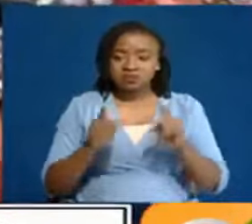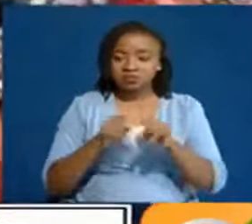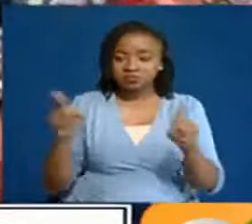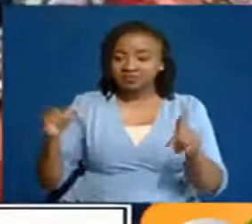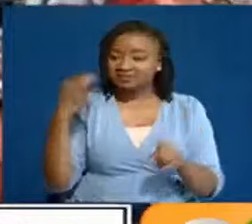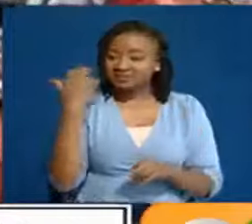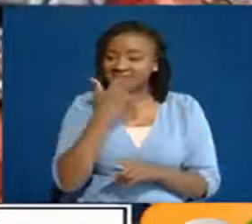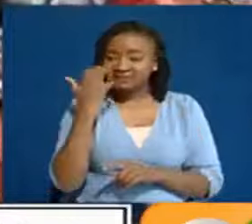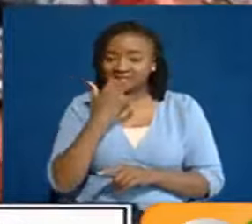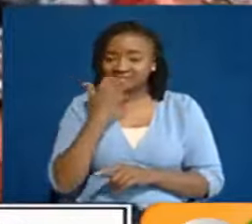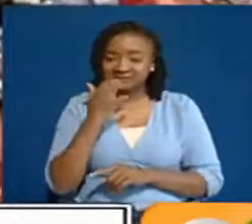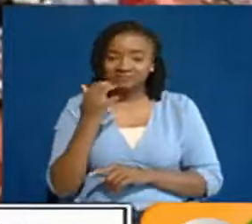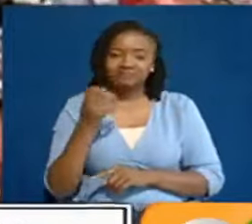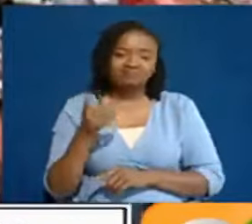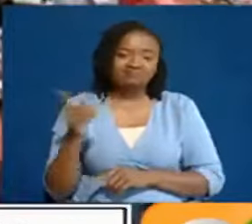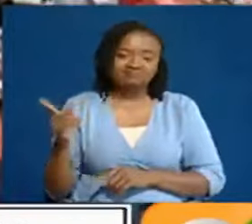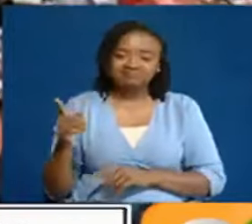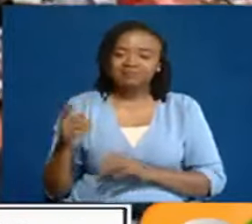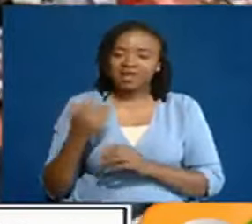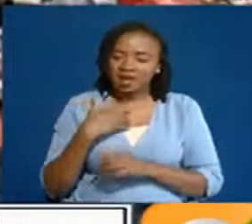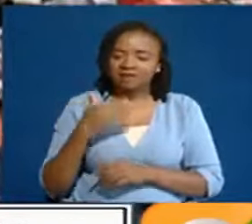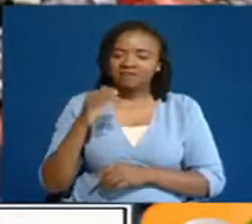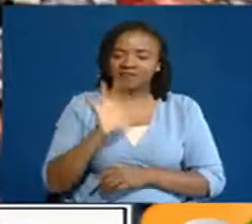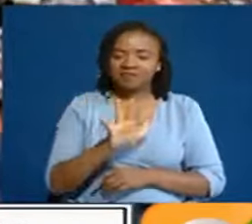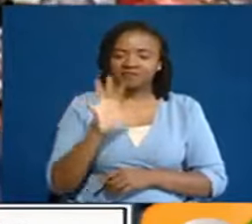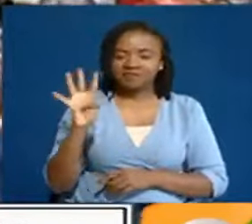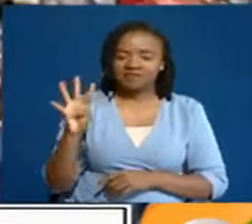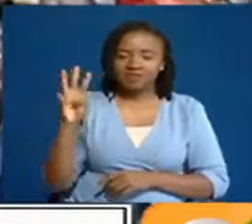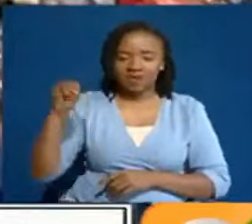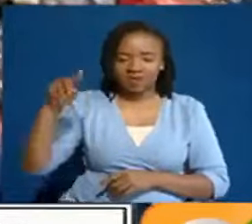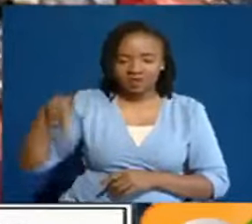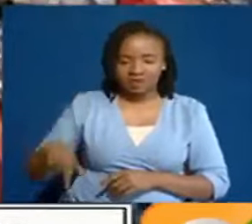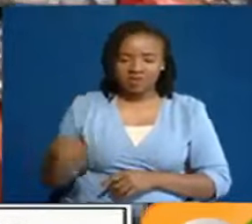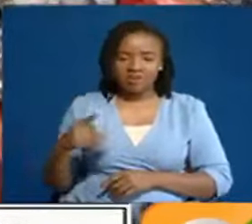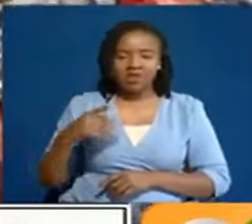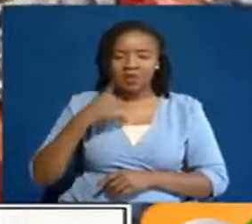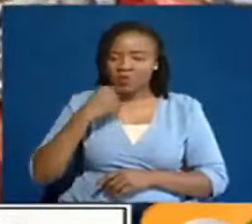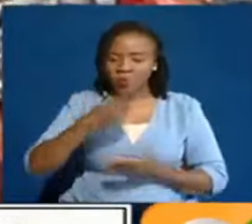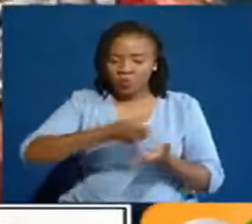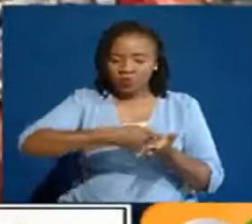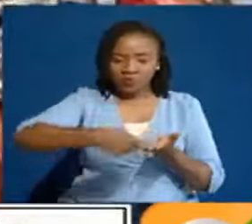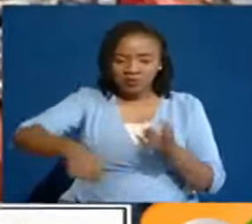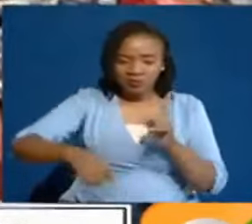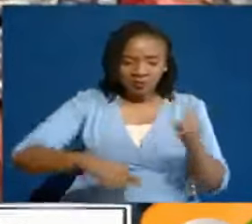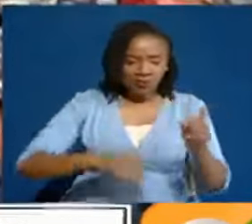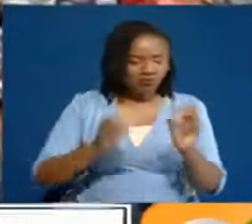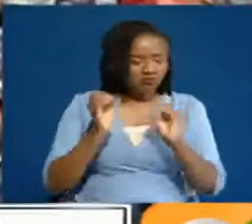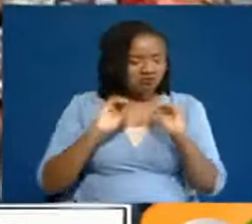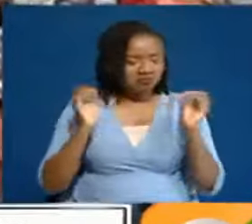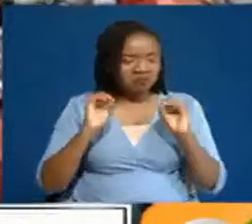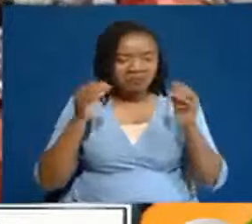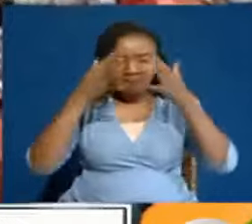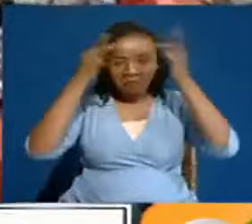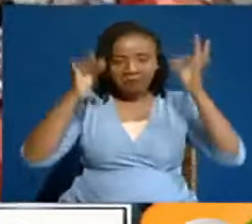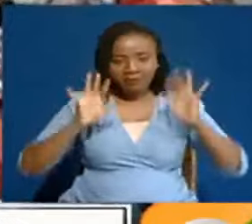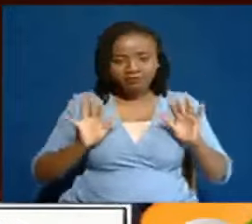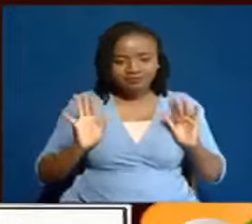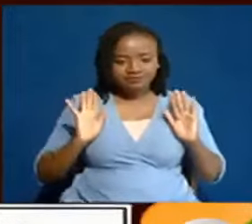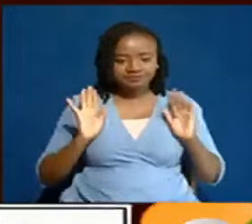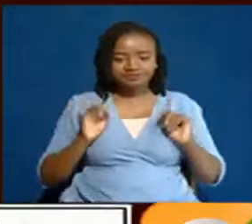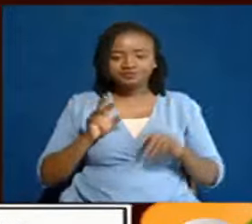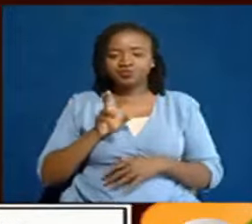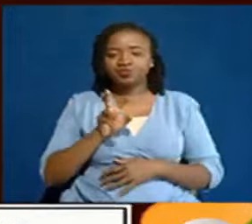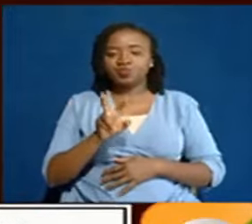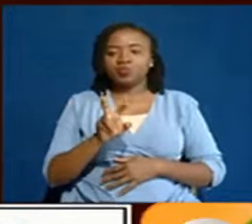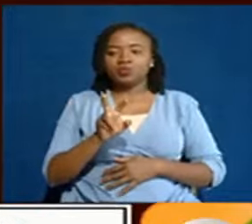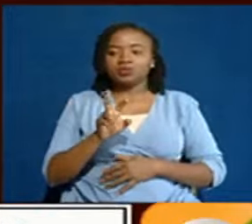being lonely at the top. 54 members currently serving did not sign the ouster motion, choosing to watch from a distance.